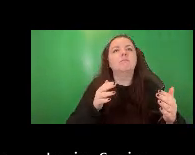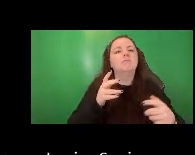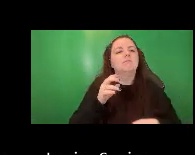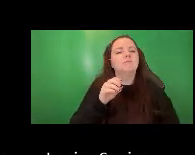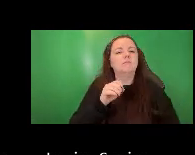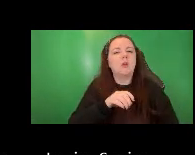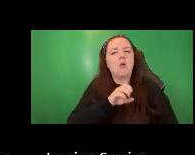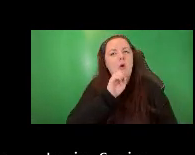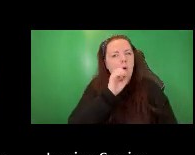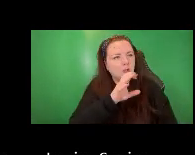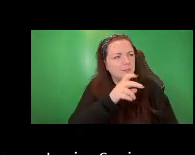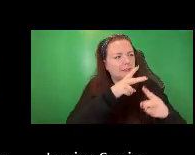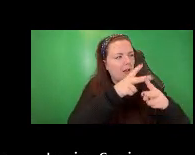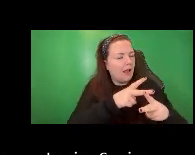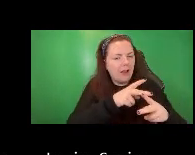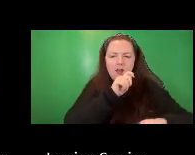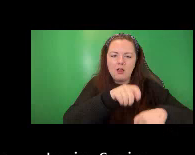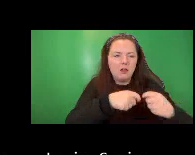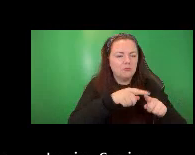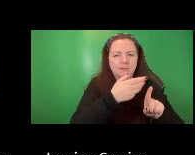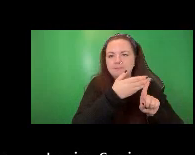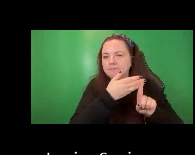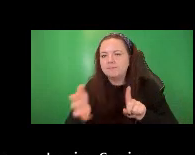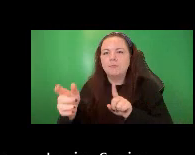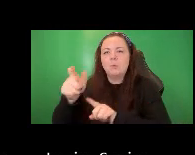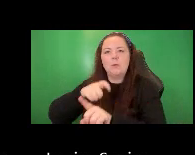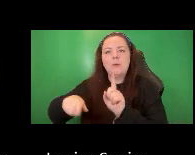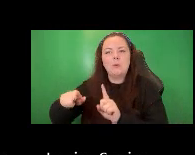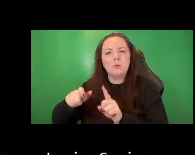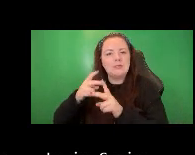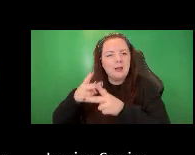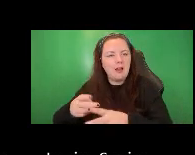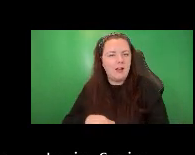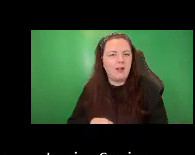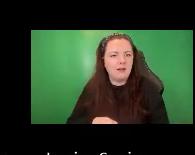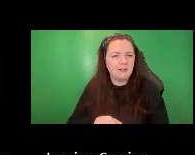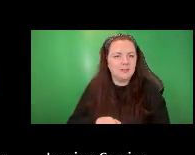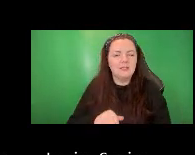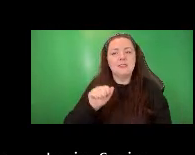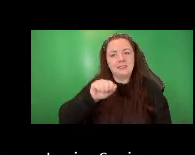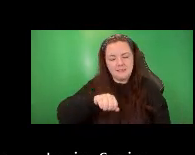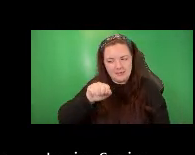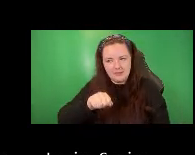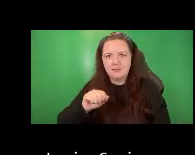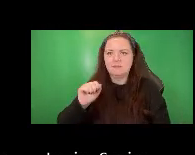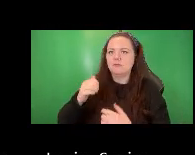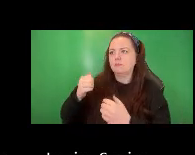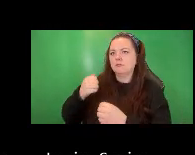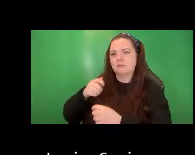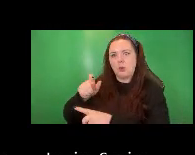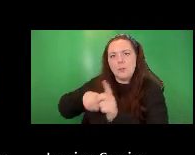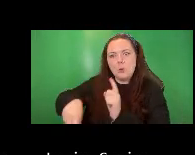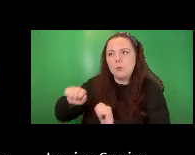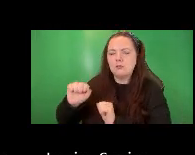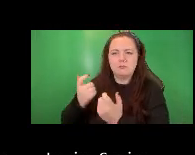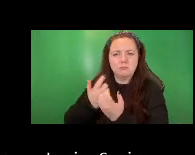communities. Now, we all know that we do a lot of health and social care in our communities where people live. We do a